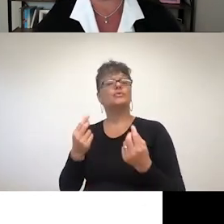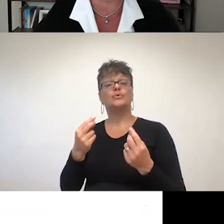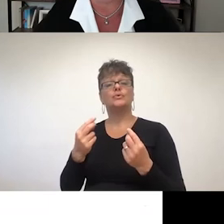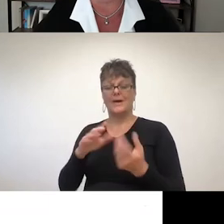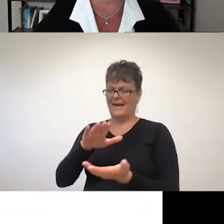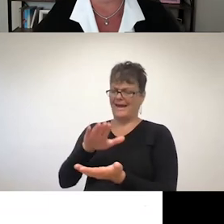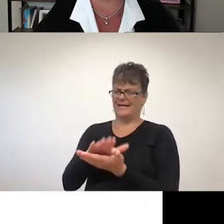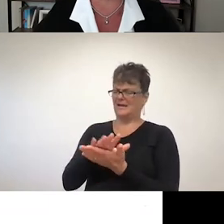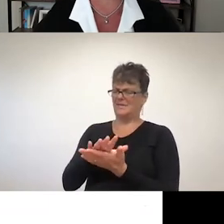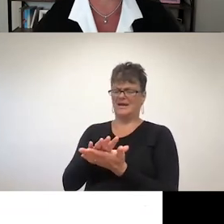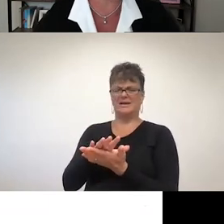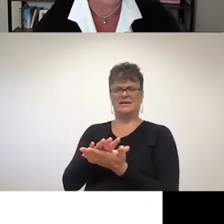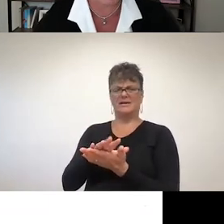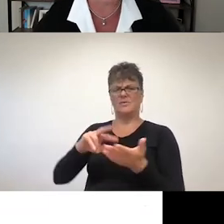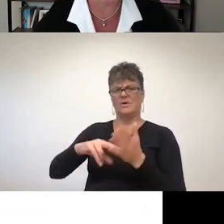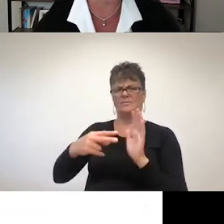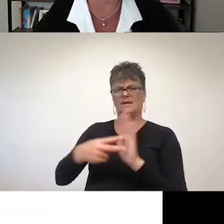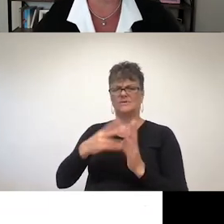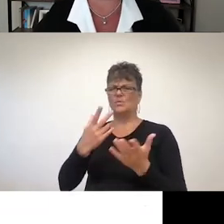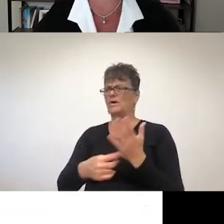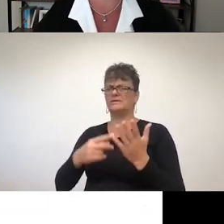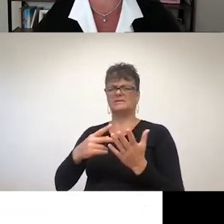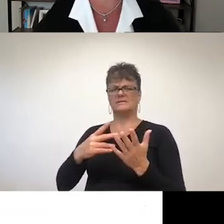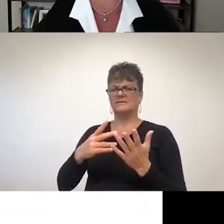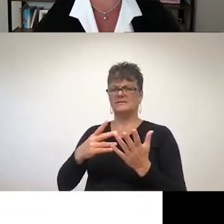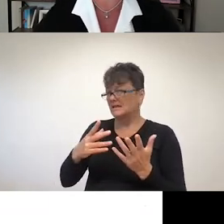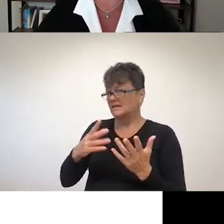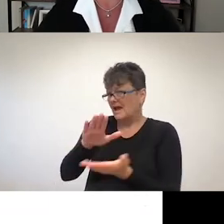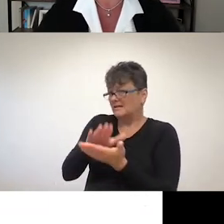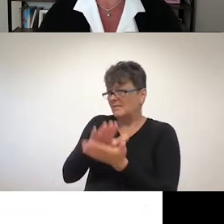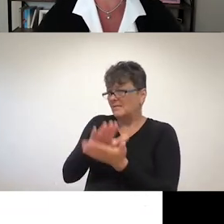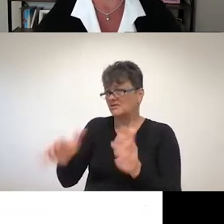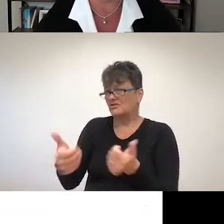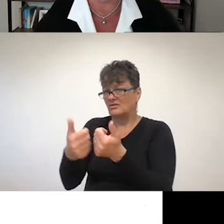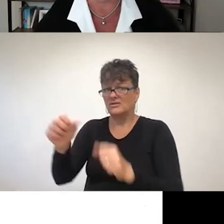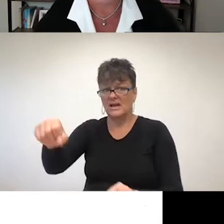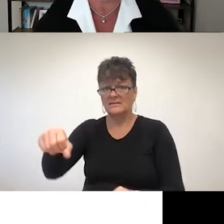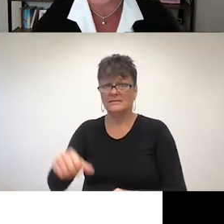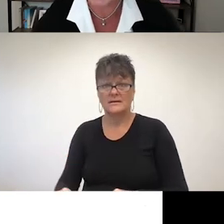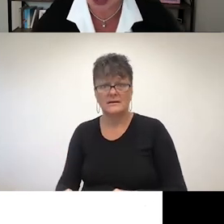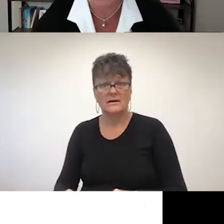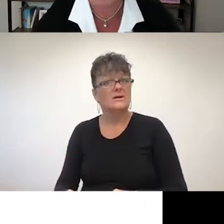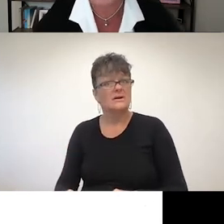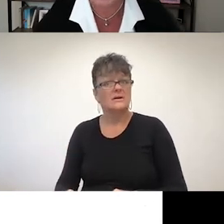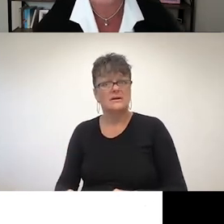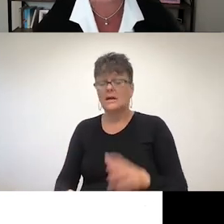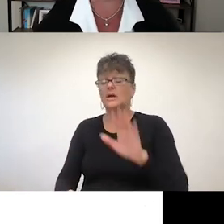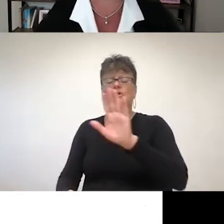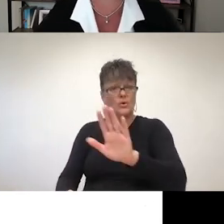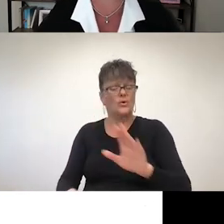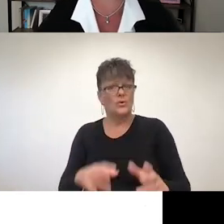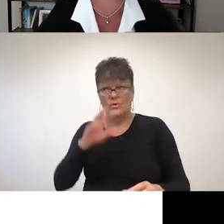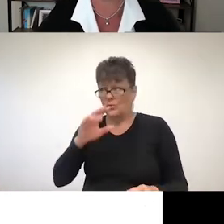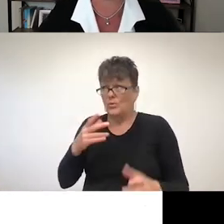We don't lower our standards, but here's what we can do. We can tell our students, hey, this is hard, but I know you can do